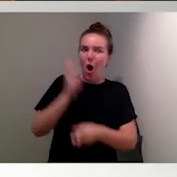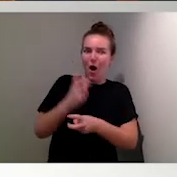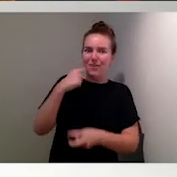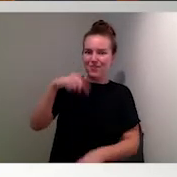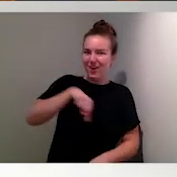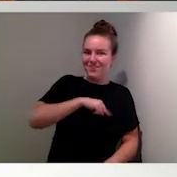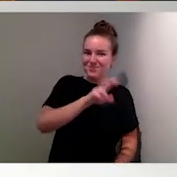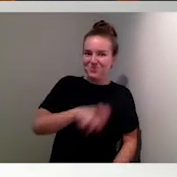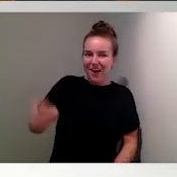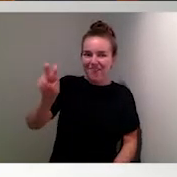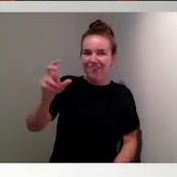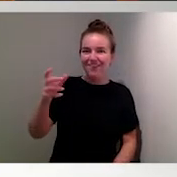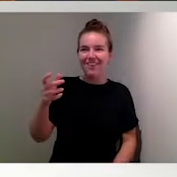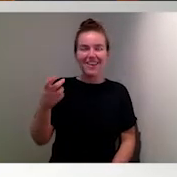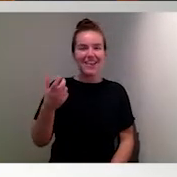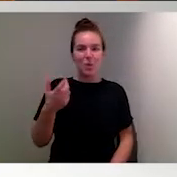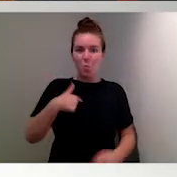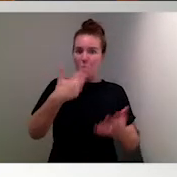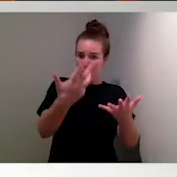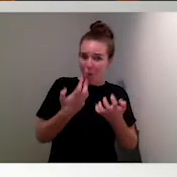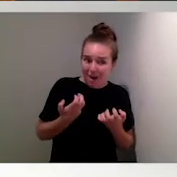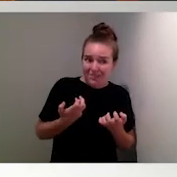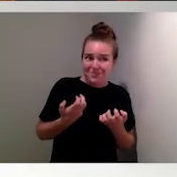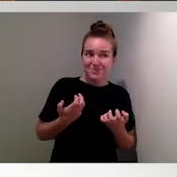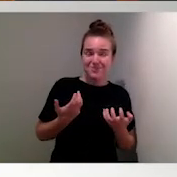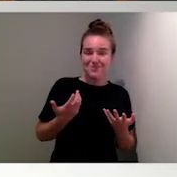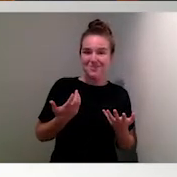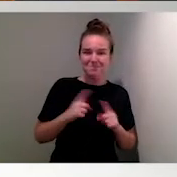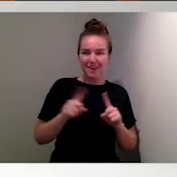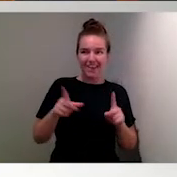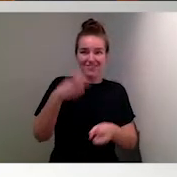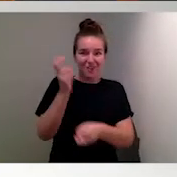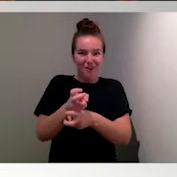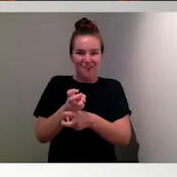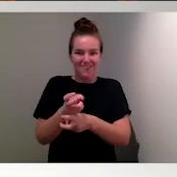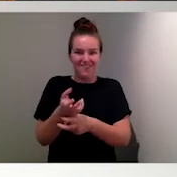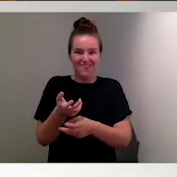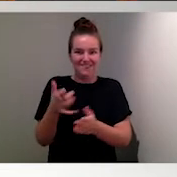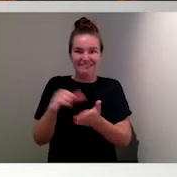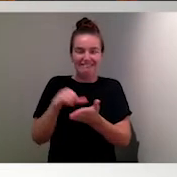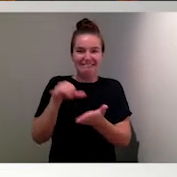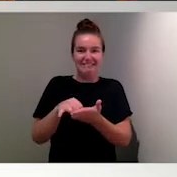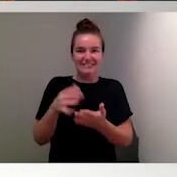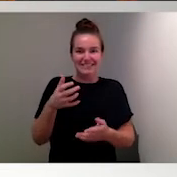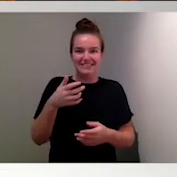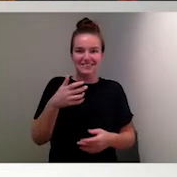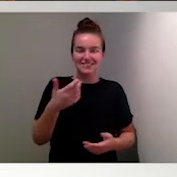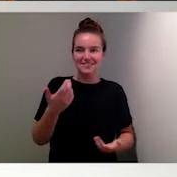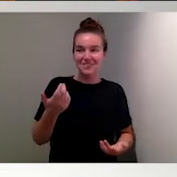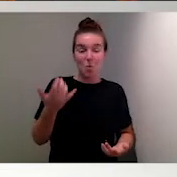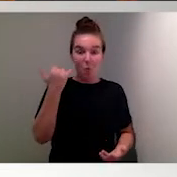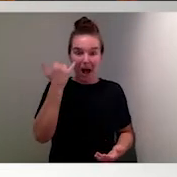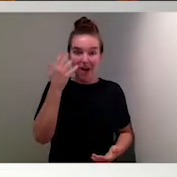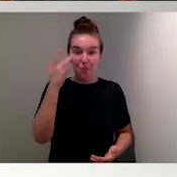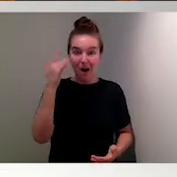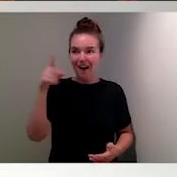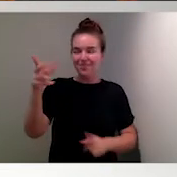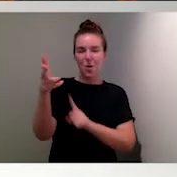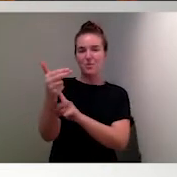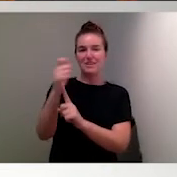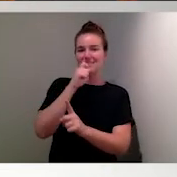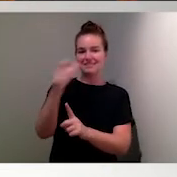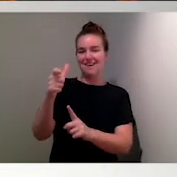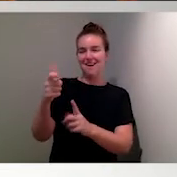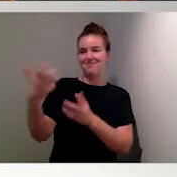that we really do want to. It's just really difficult because they're not meeting our needs. So that's where we need to